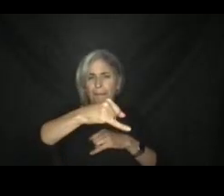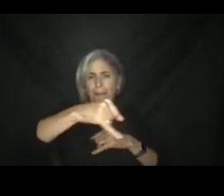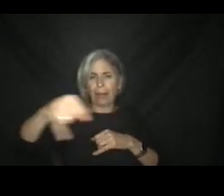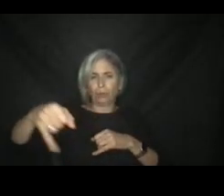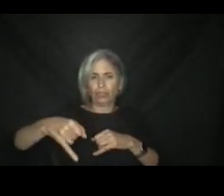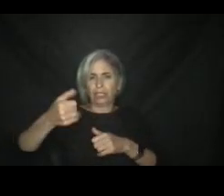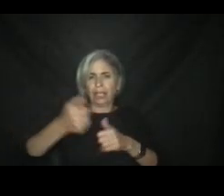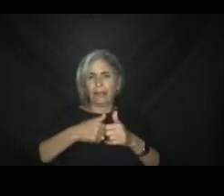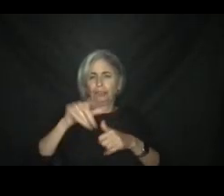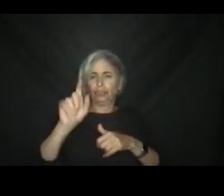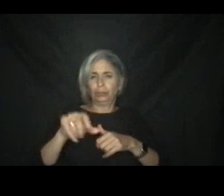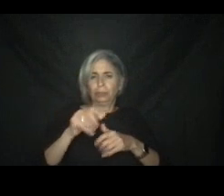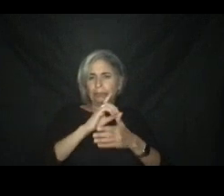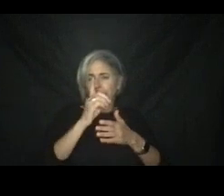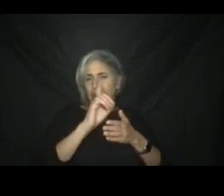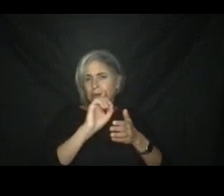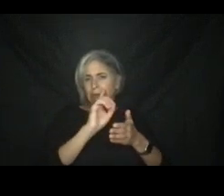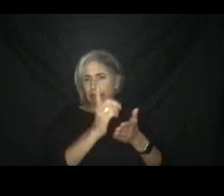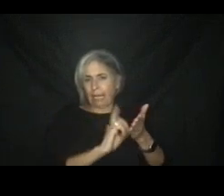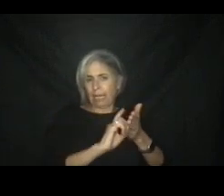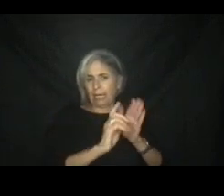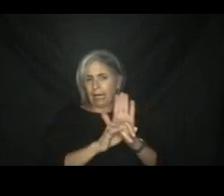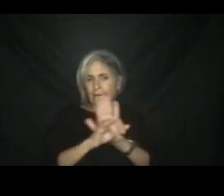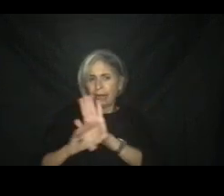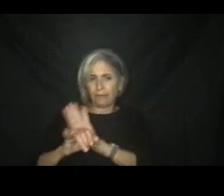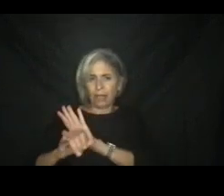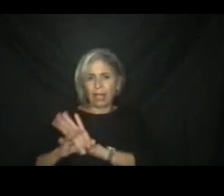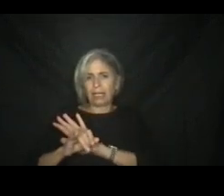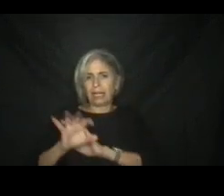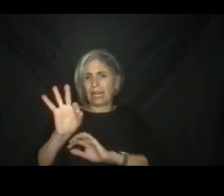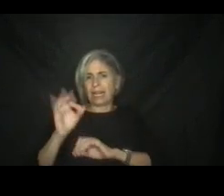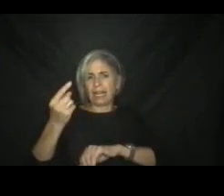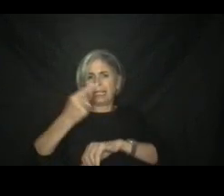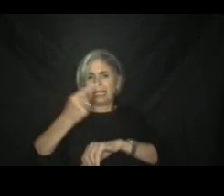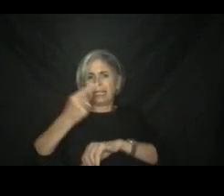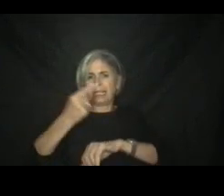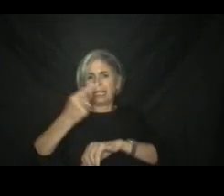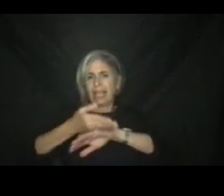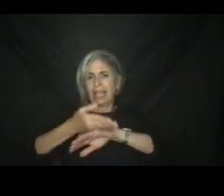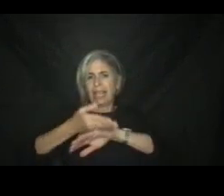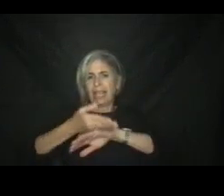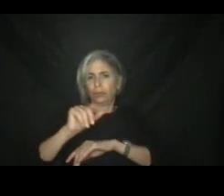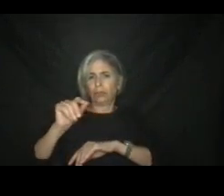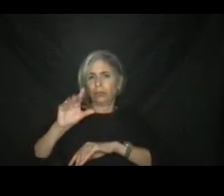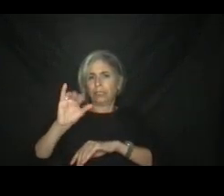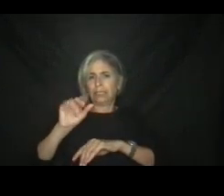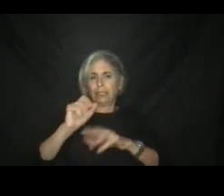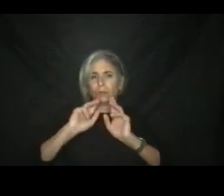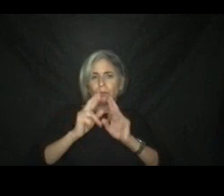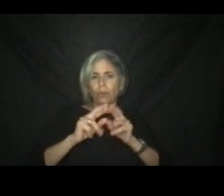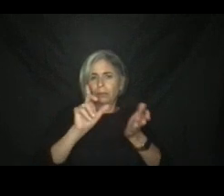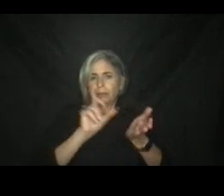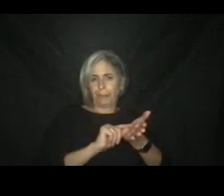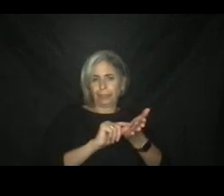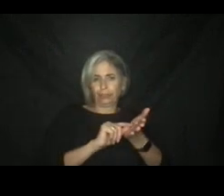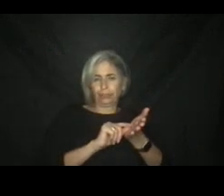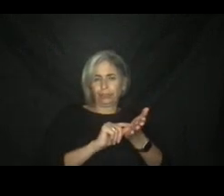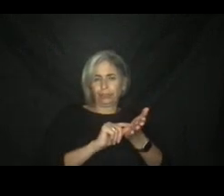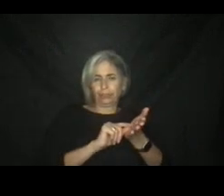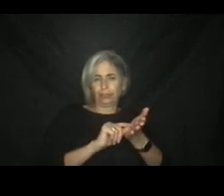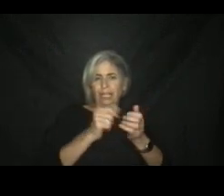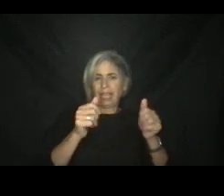be designated, prepared, and identified commencing 90 days after the 2020 census report is published, and every